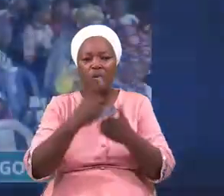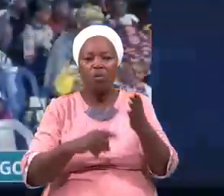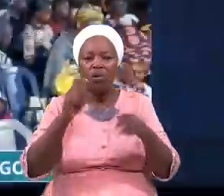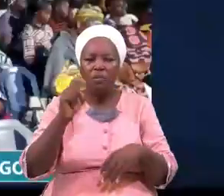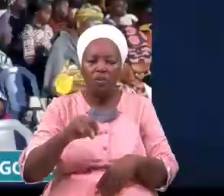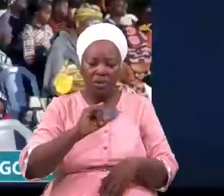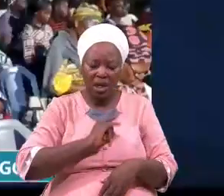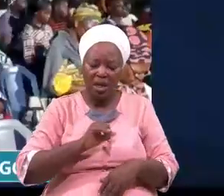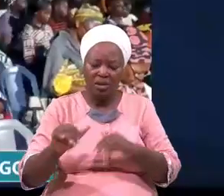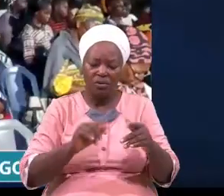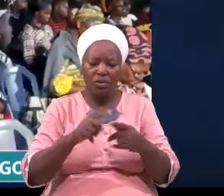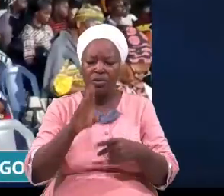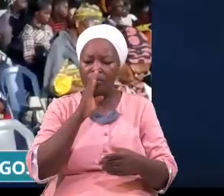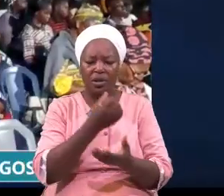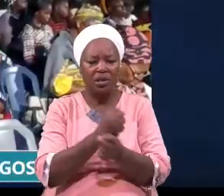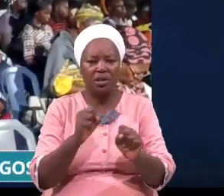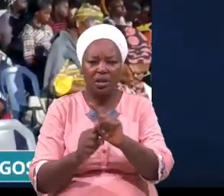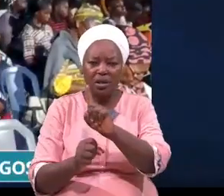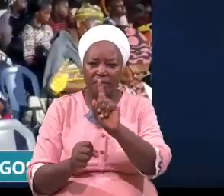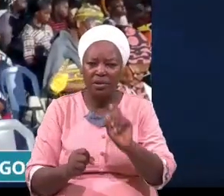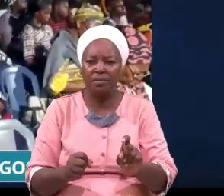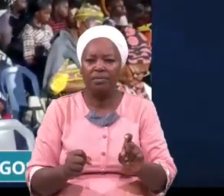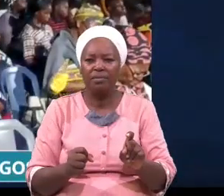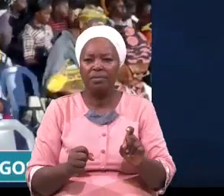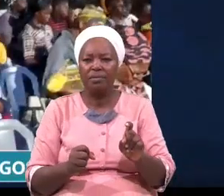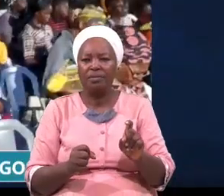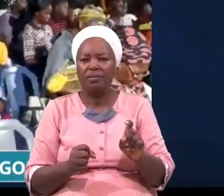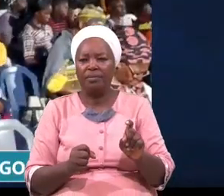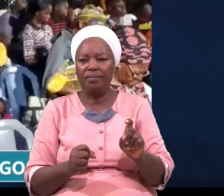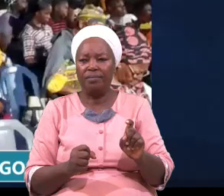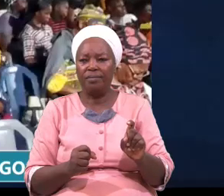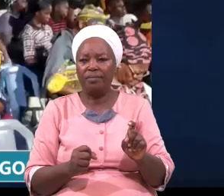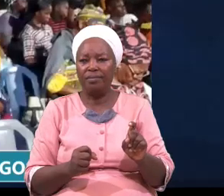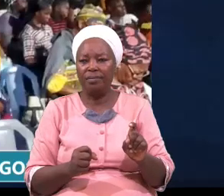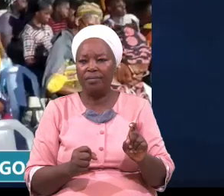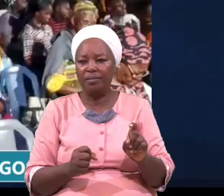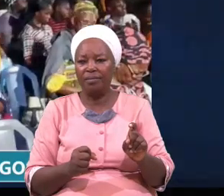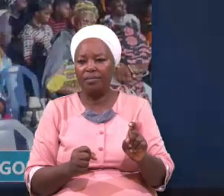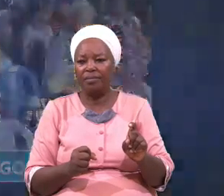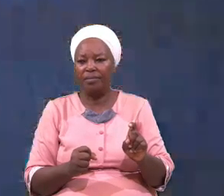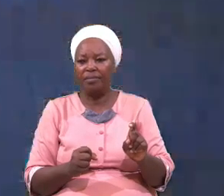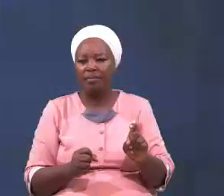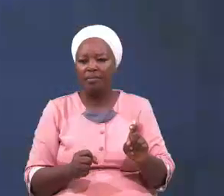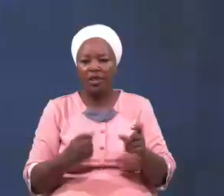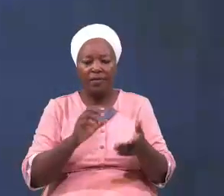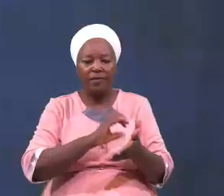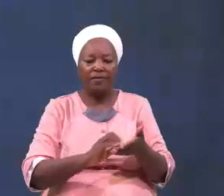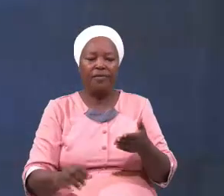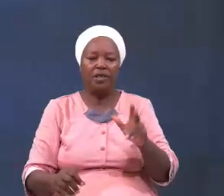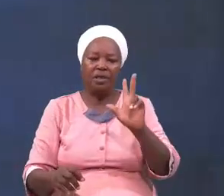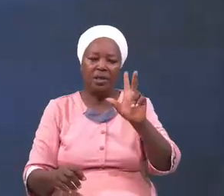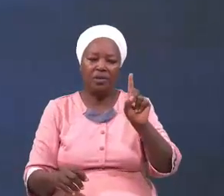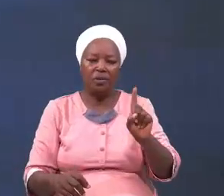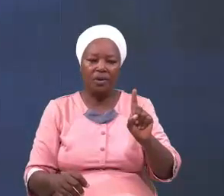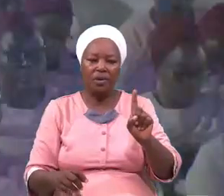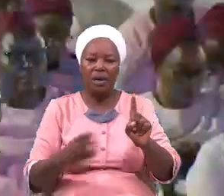to be saved? Verse 31. And